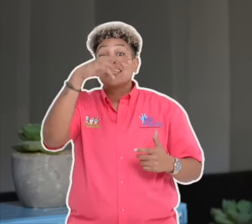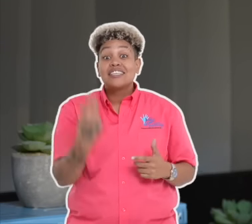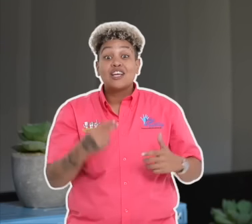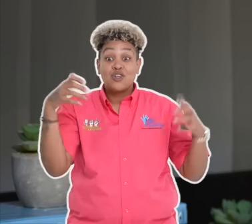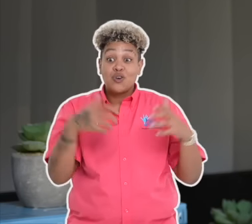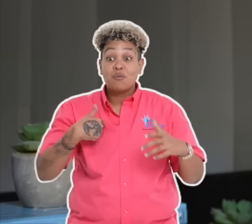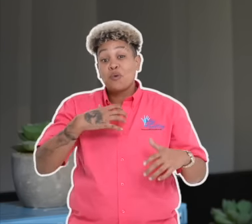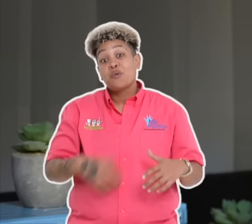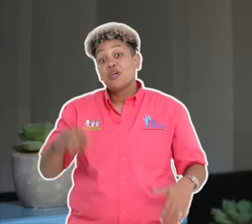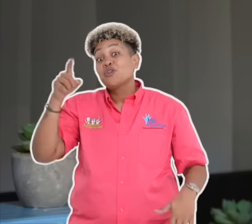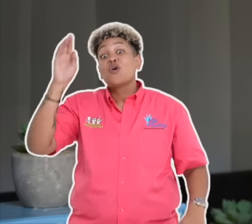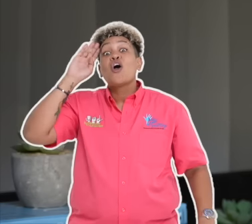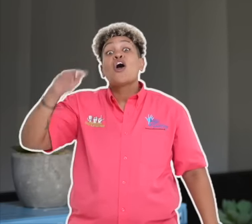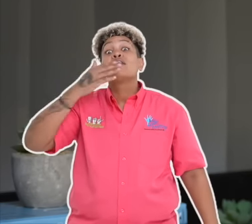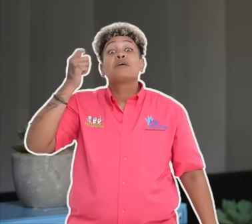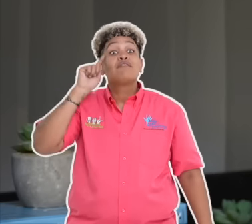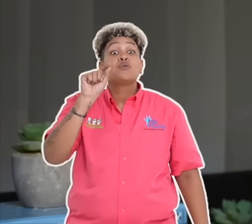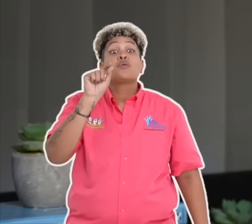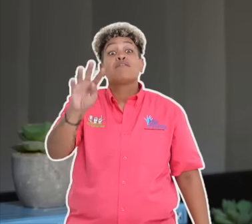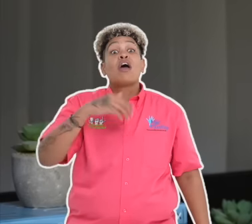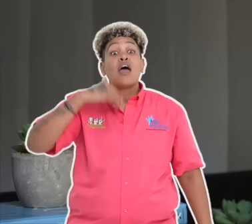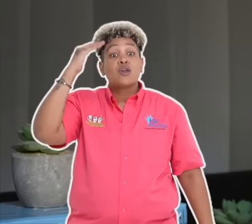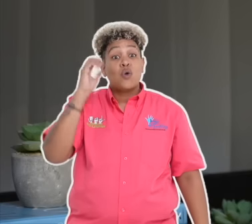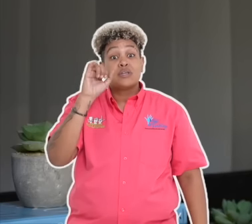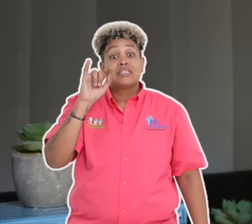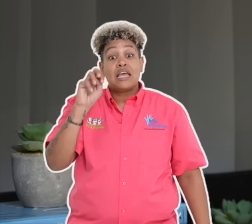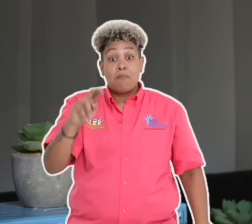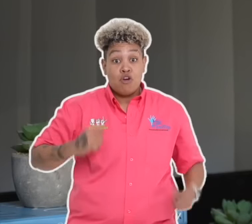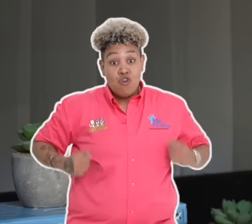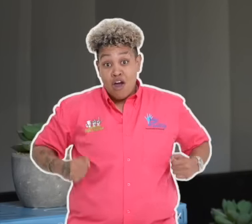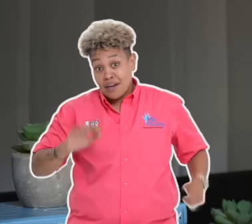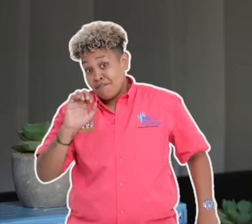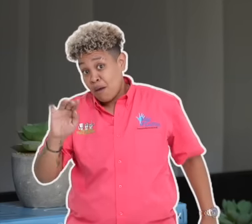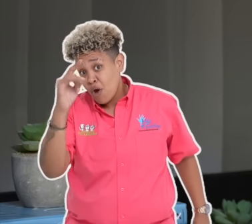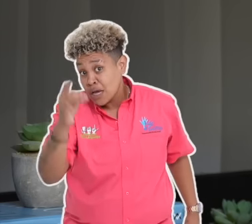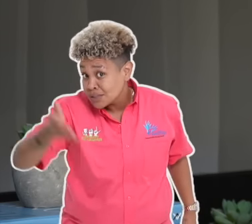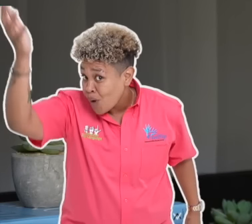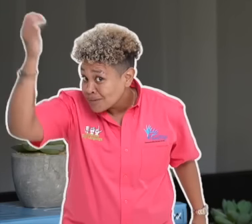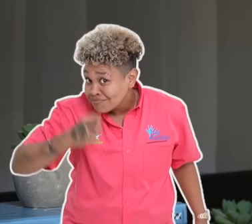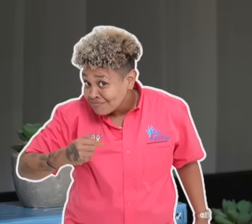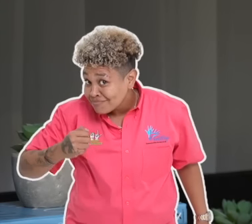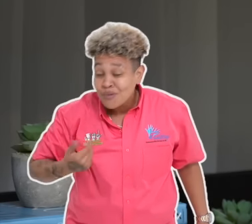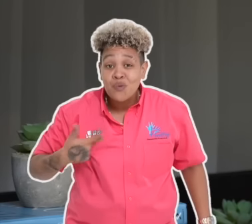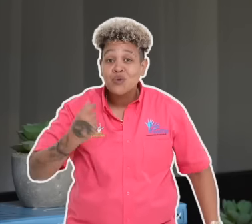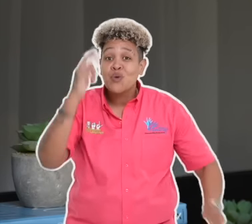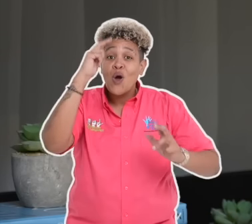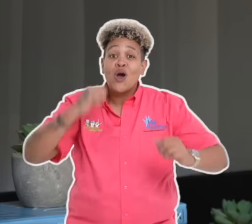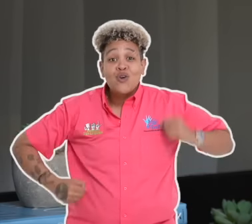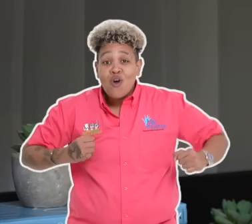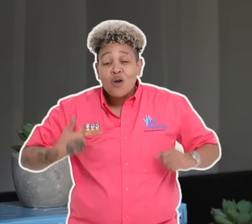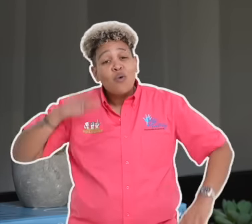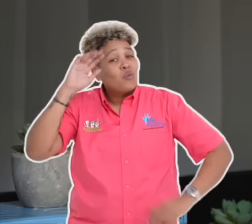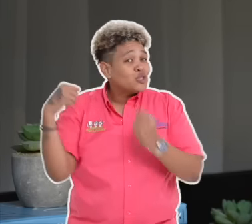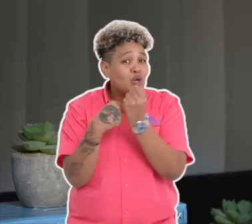Sagicor Group. We wish you guys all the best for 2024. I know that Sigma Run is coming up February 18. We're going to do that honor run. We're